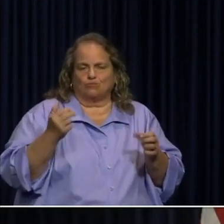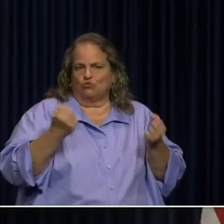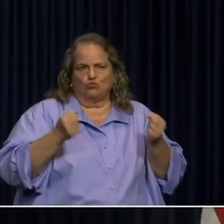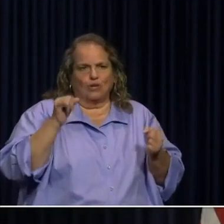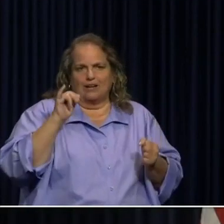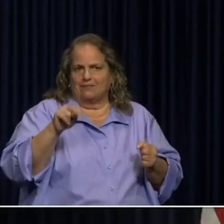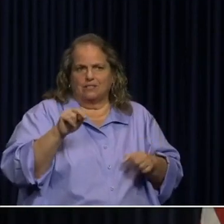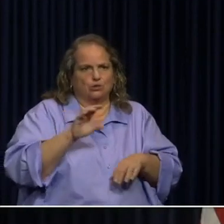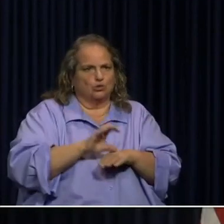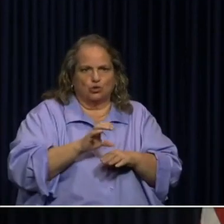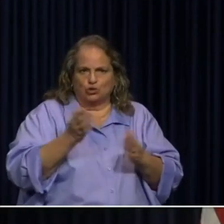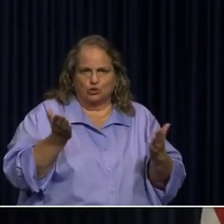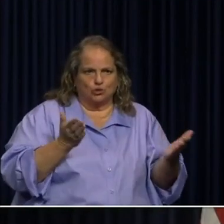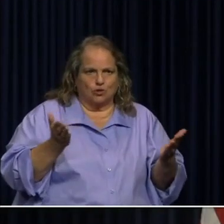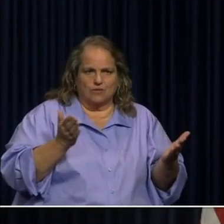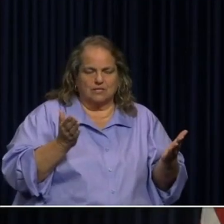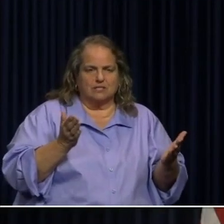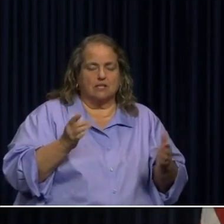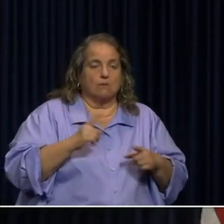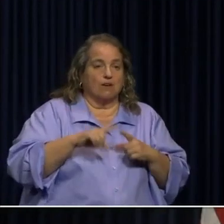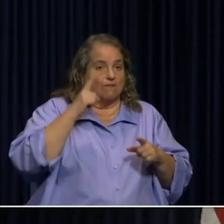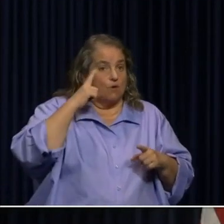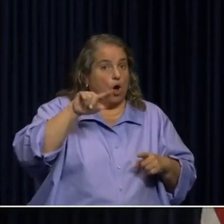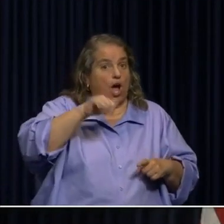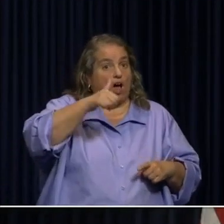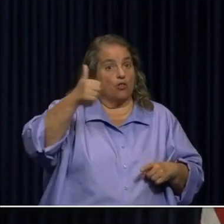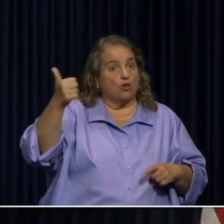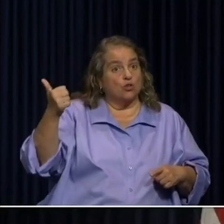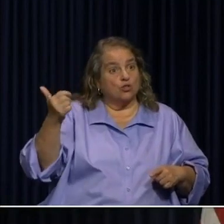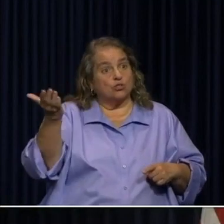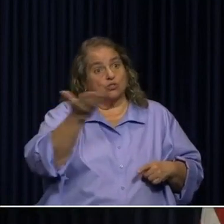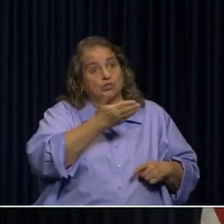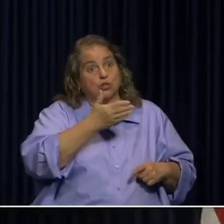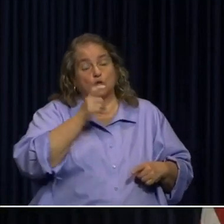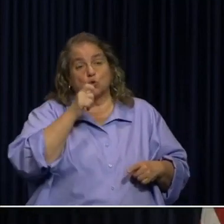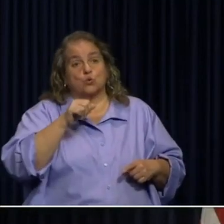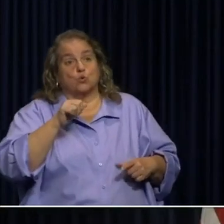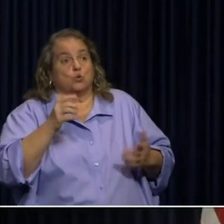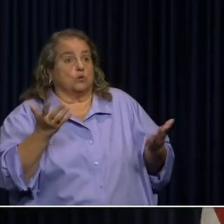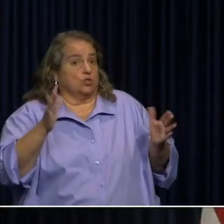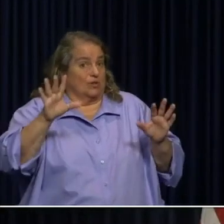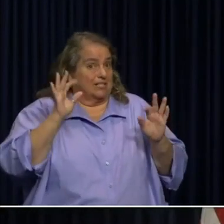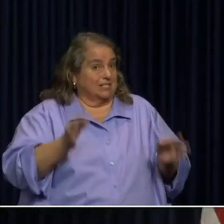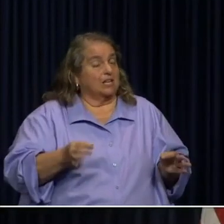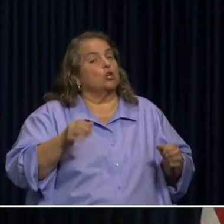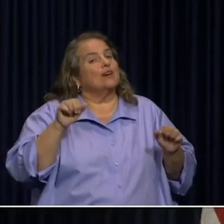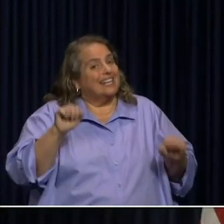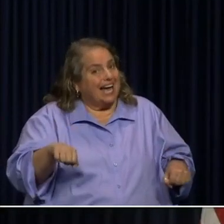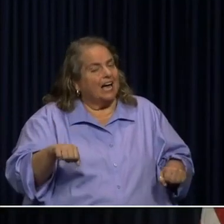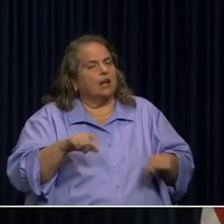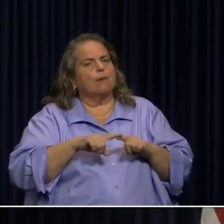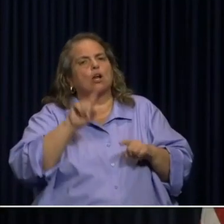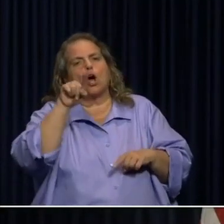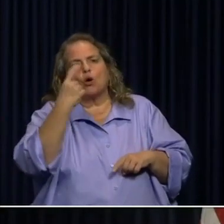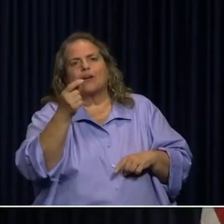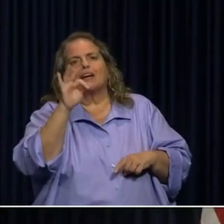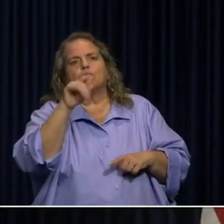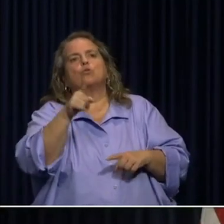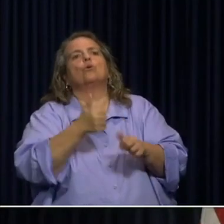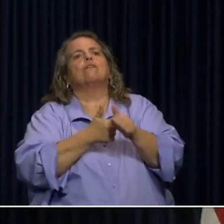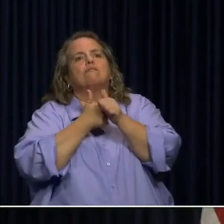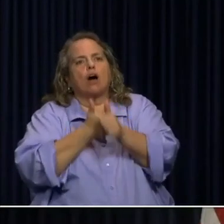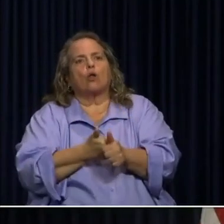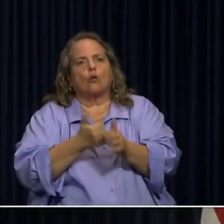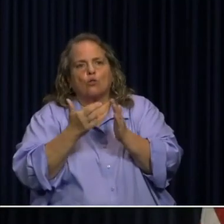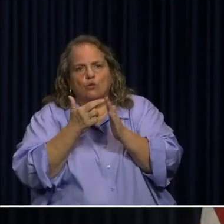County, where they shouldn't be done. For all others, again, We can do these, but only if we follow